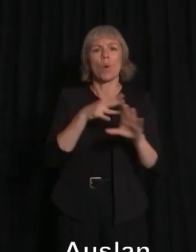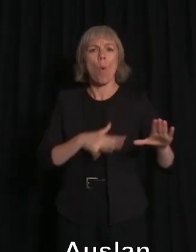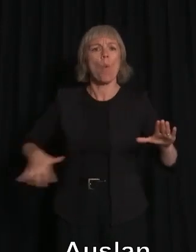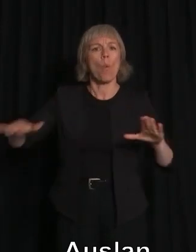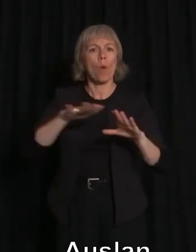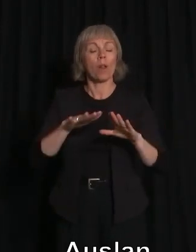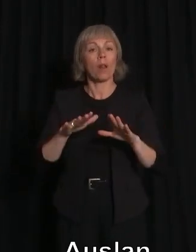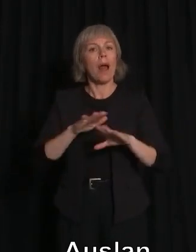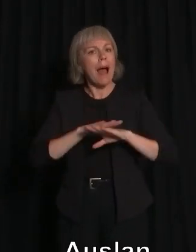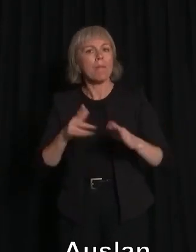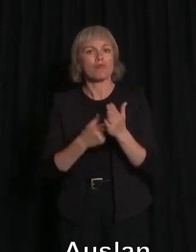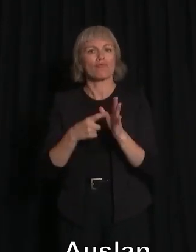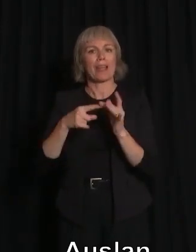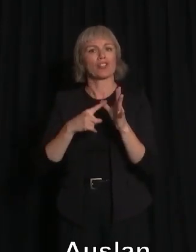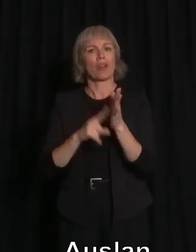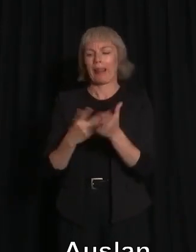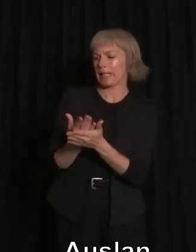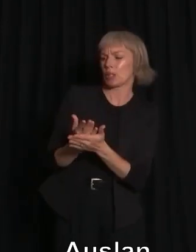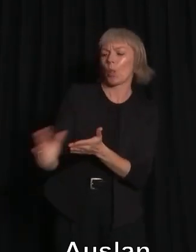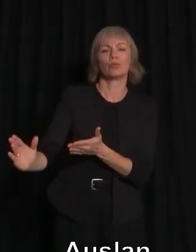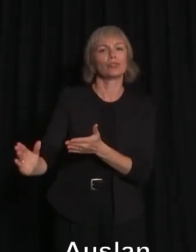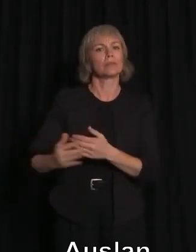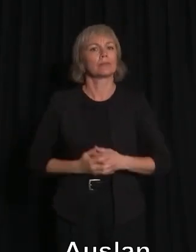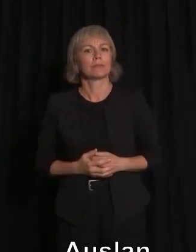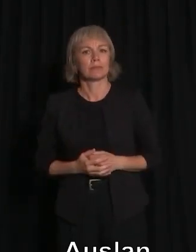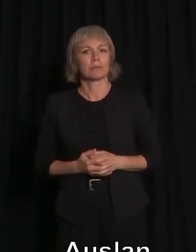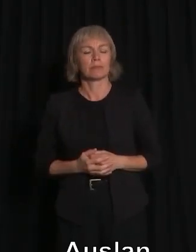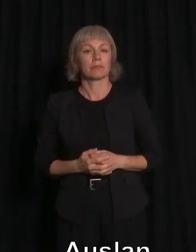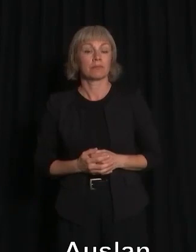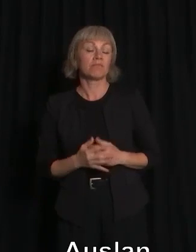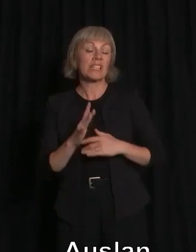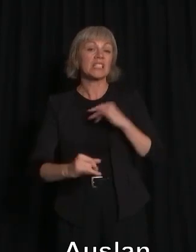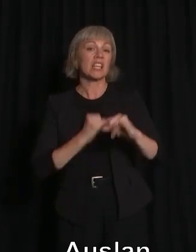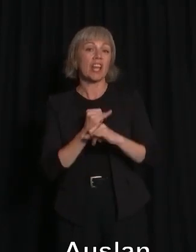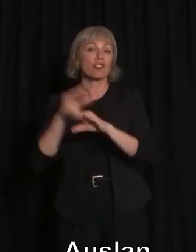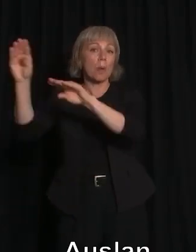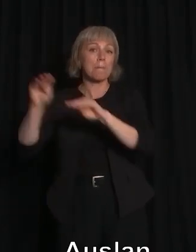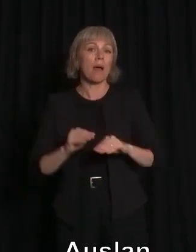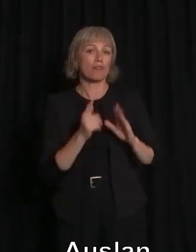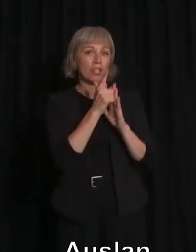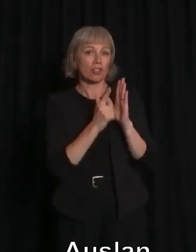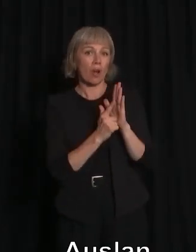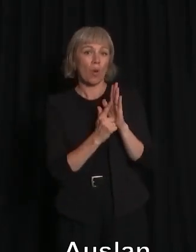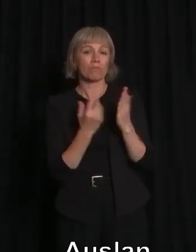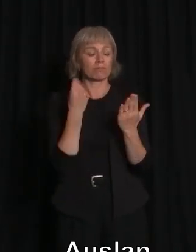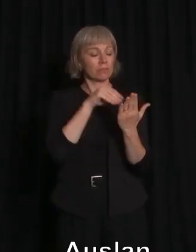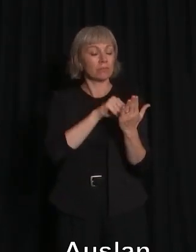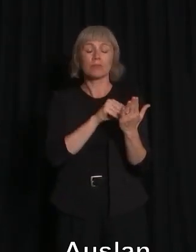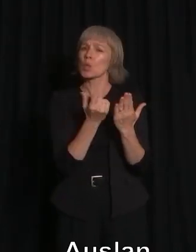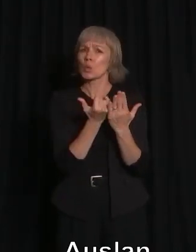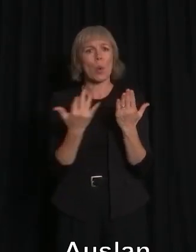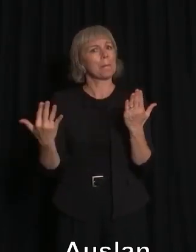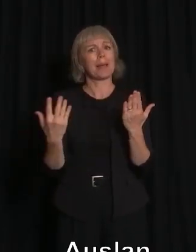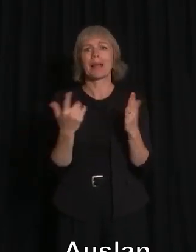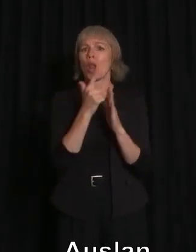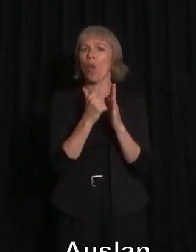racialized exclusion, as is the case of international migration law and so many national immigration policies around the world